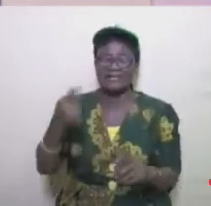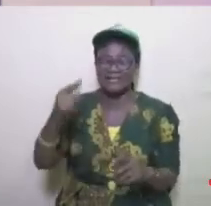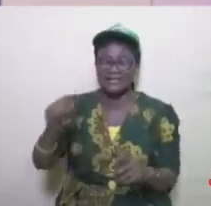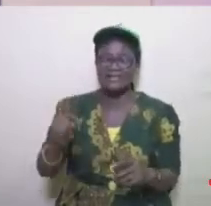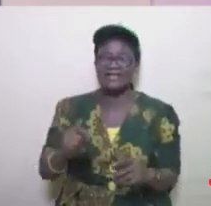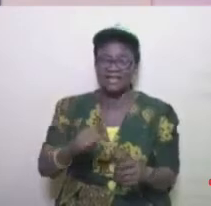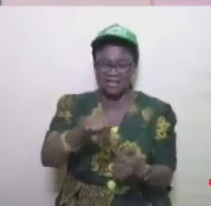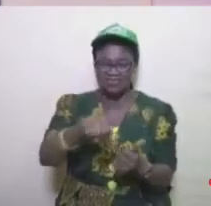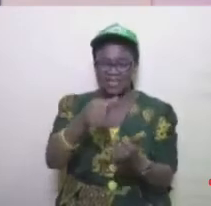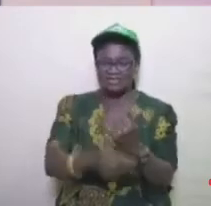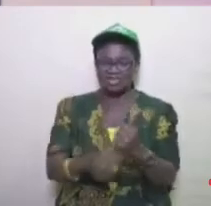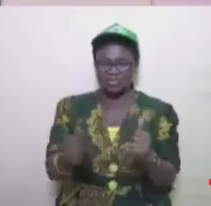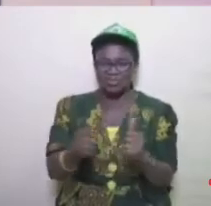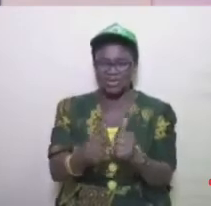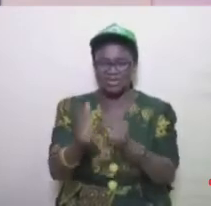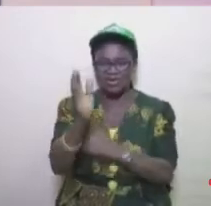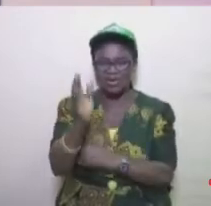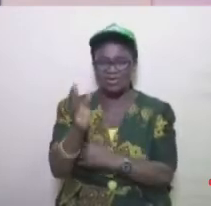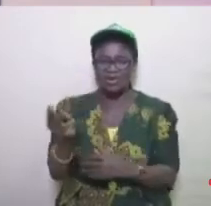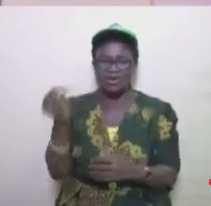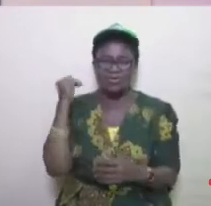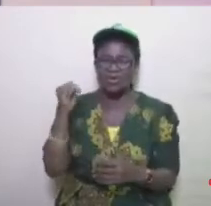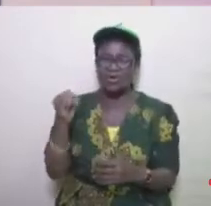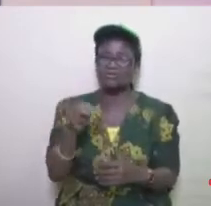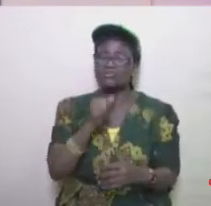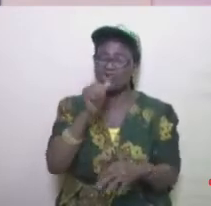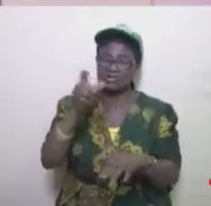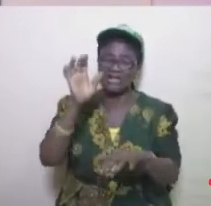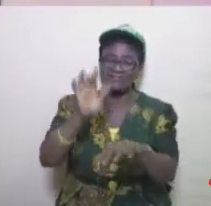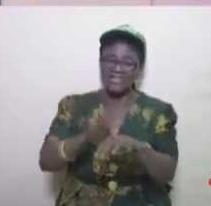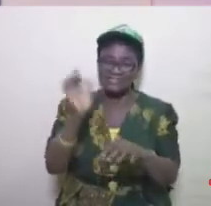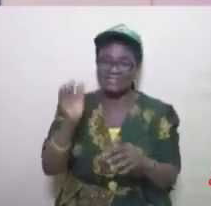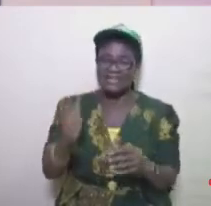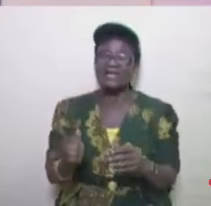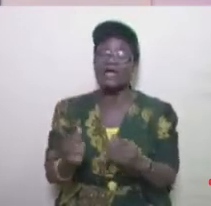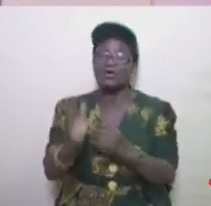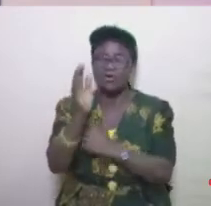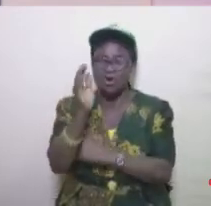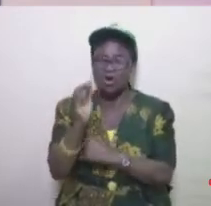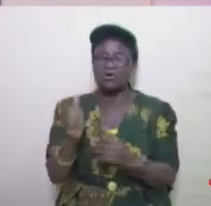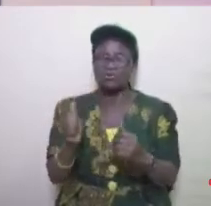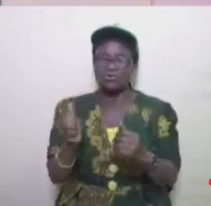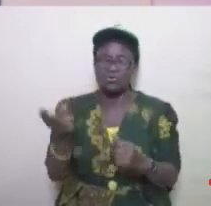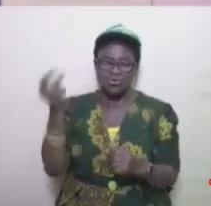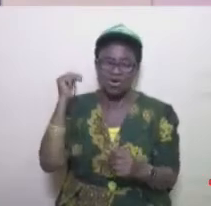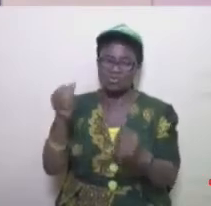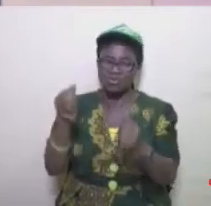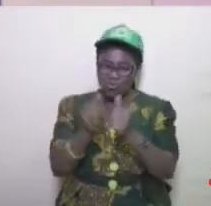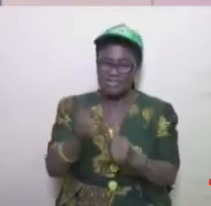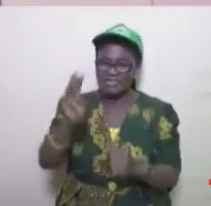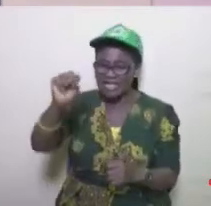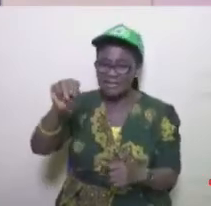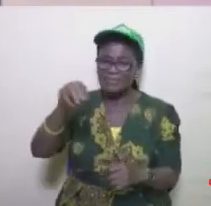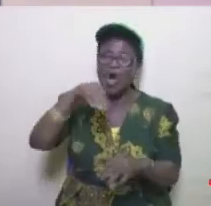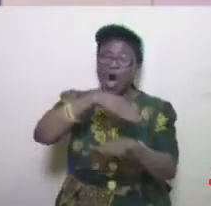God was unaffected. God was with him all the